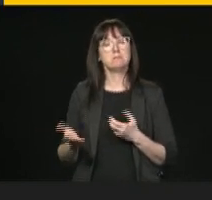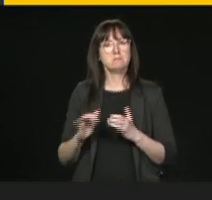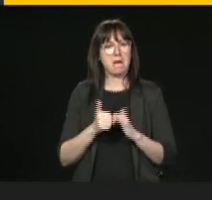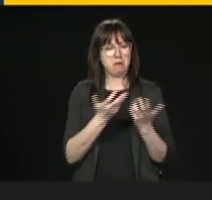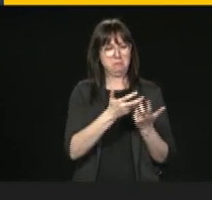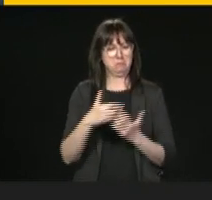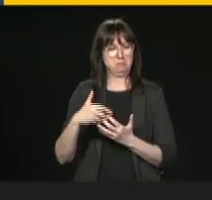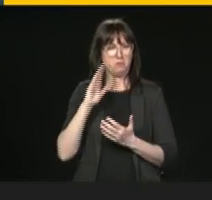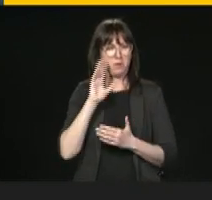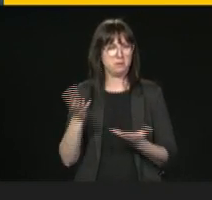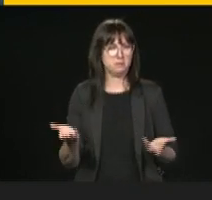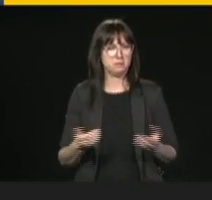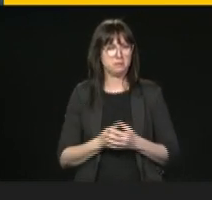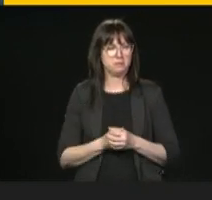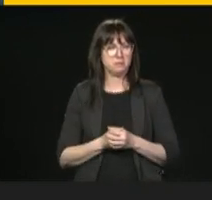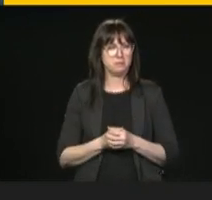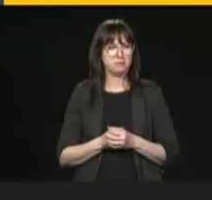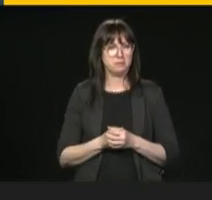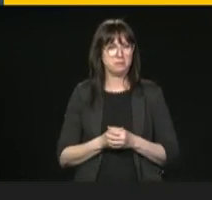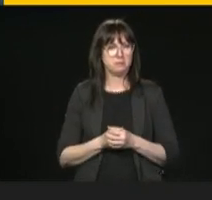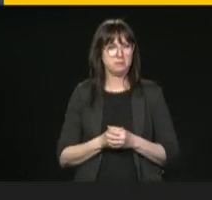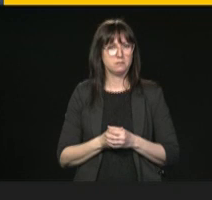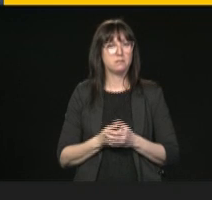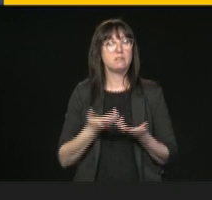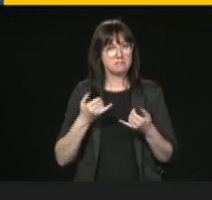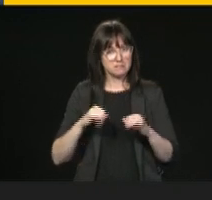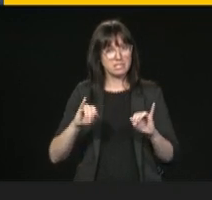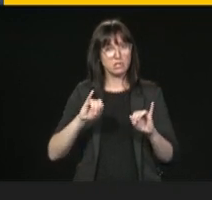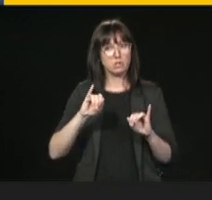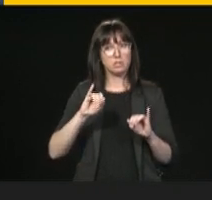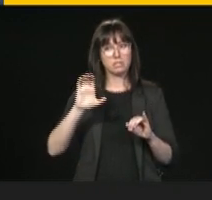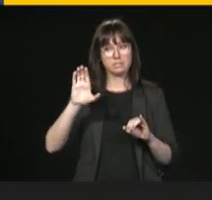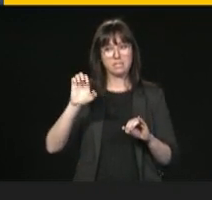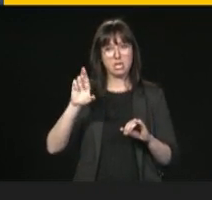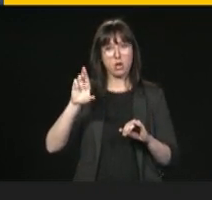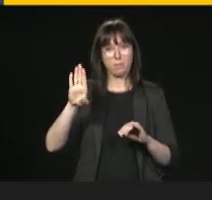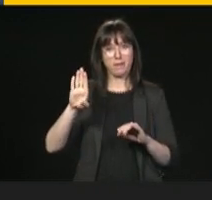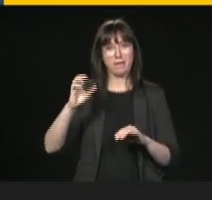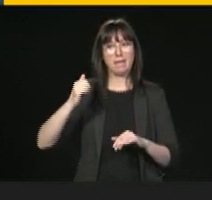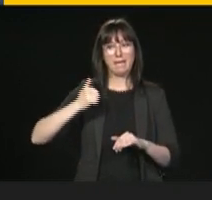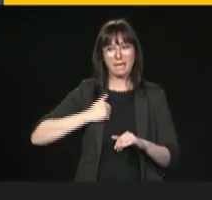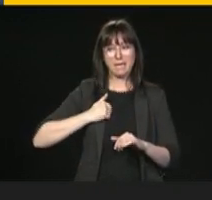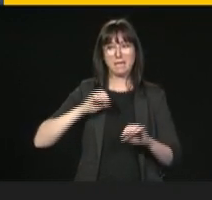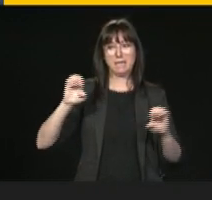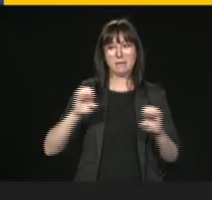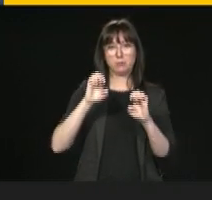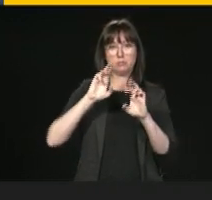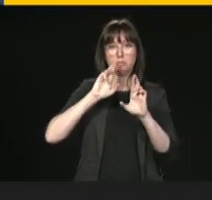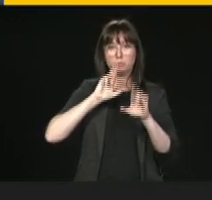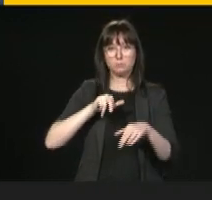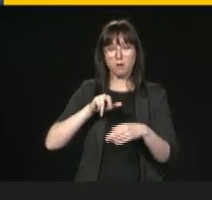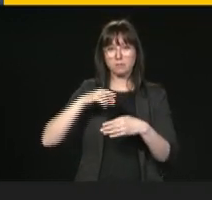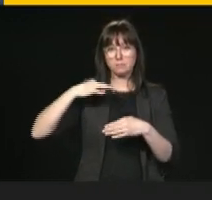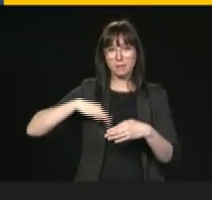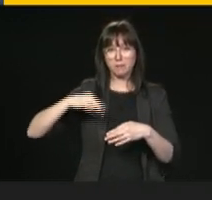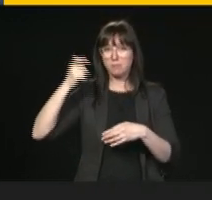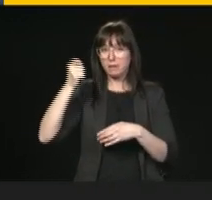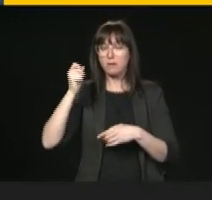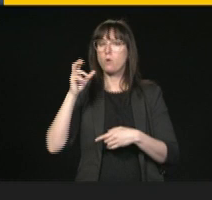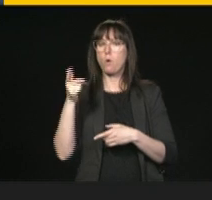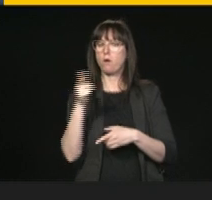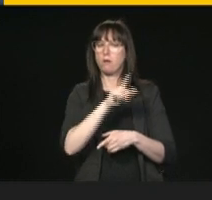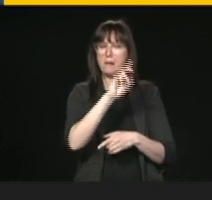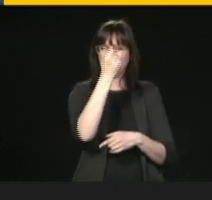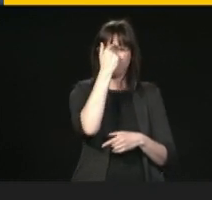receive the emergency benefit, or is it now up to their employers to pay them? qui vont s'occuper de les rémunérer? Et